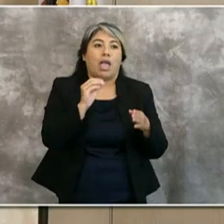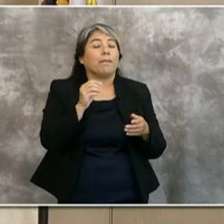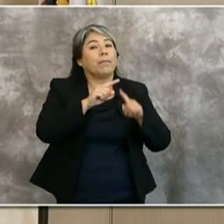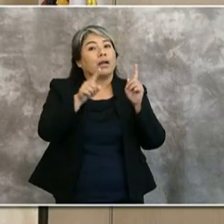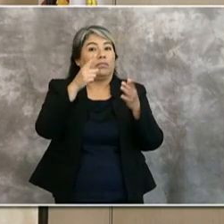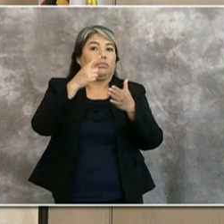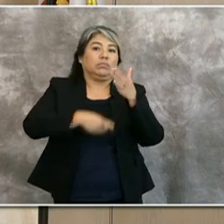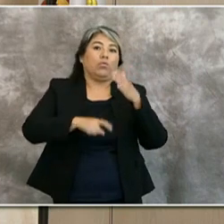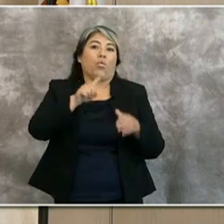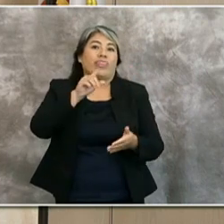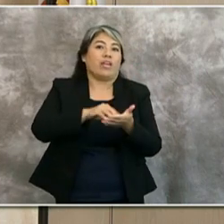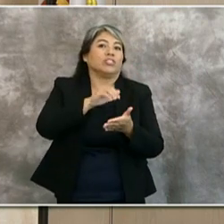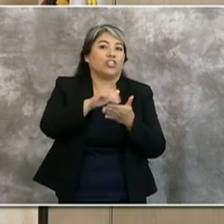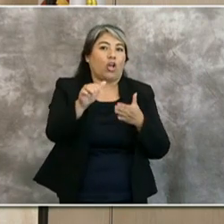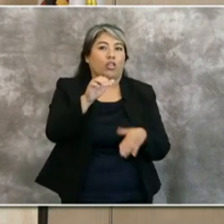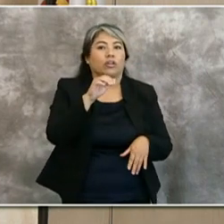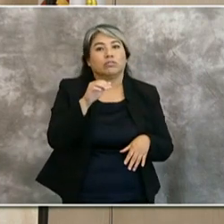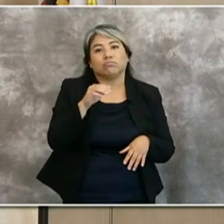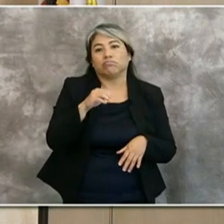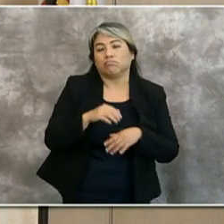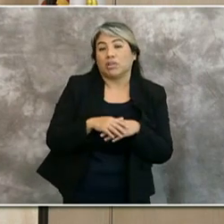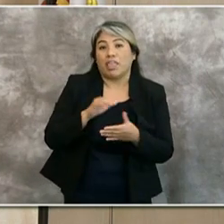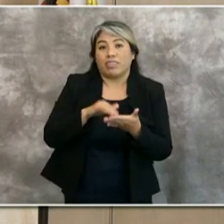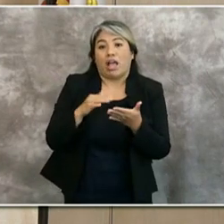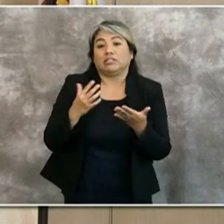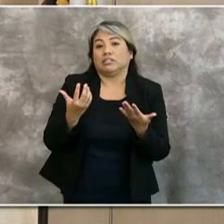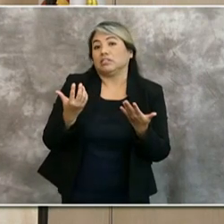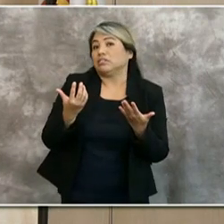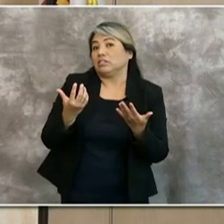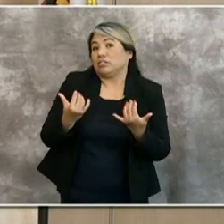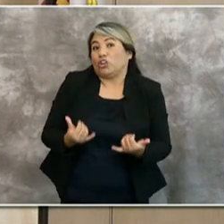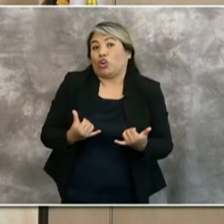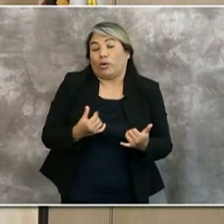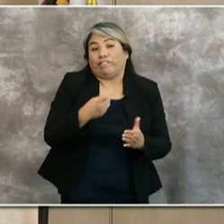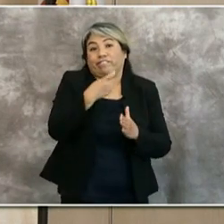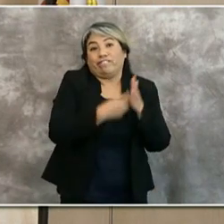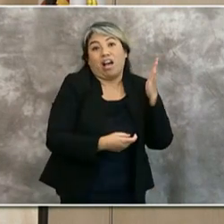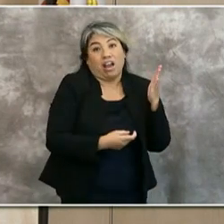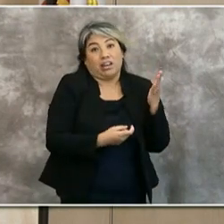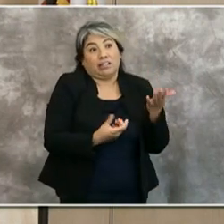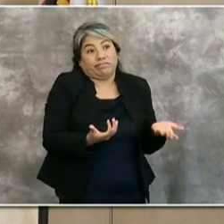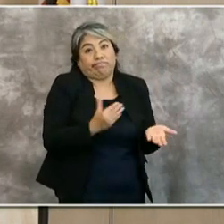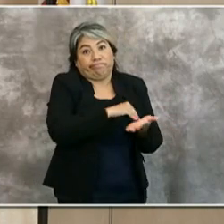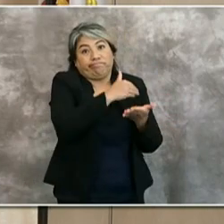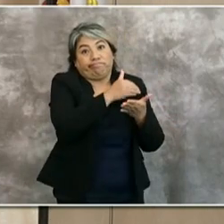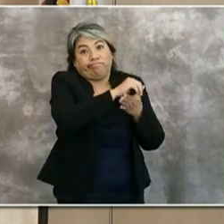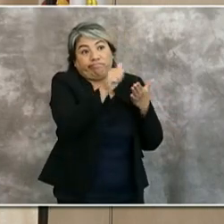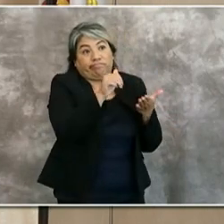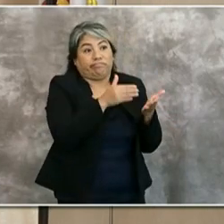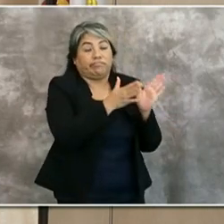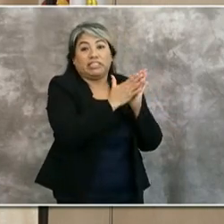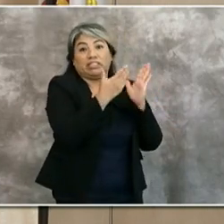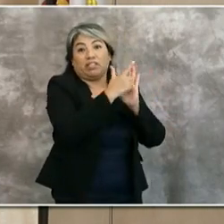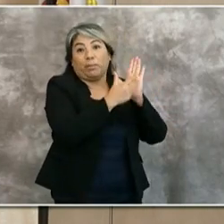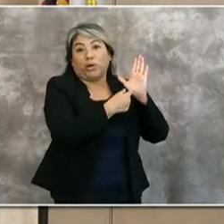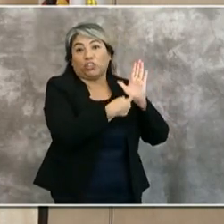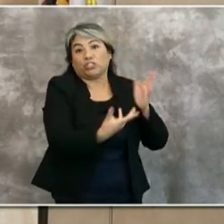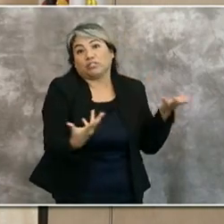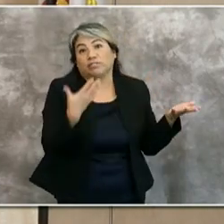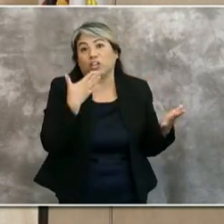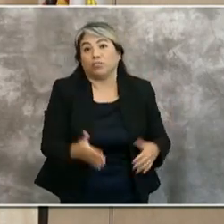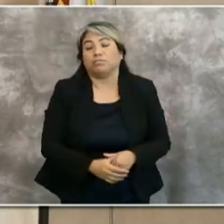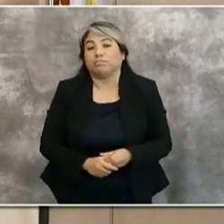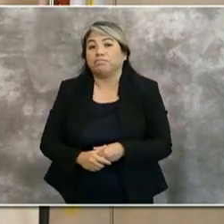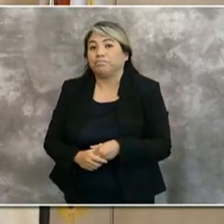fine. That is the current fine or that is on the books. Thank you.